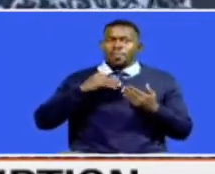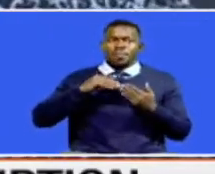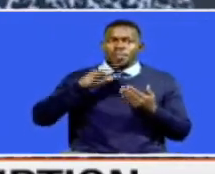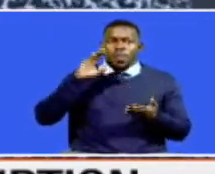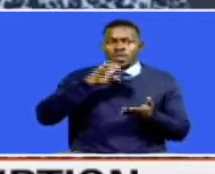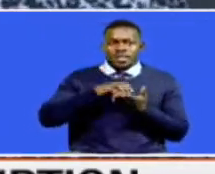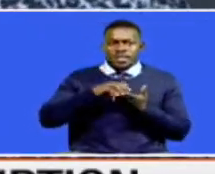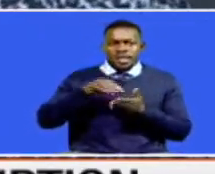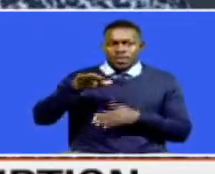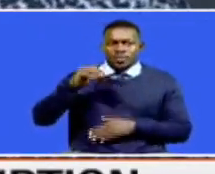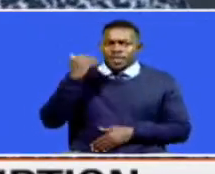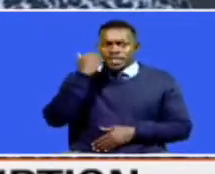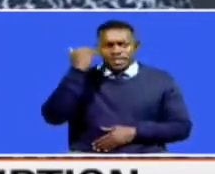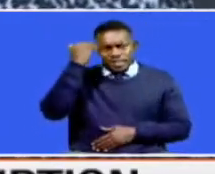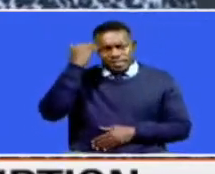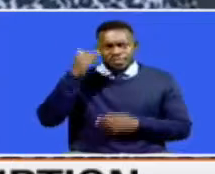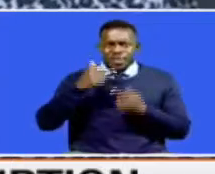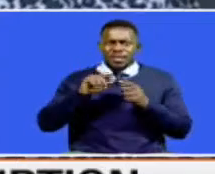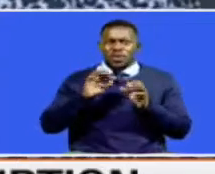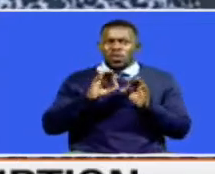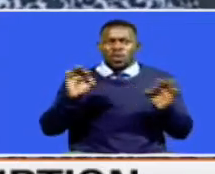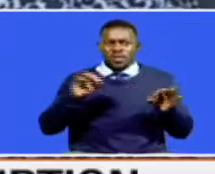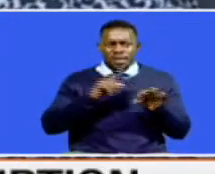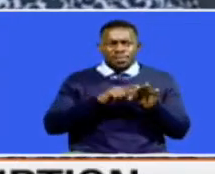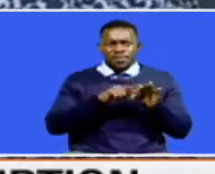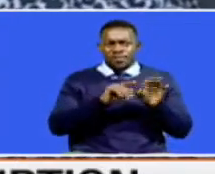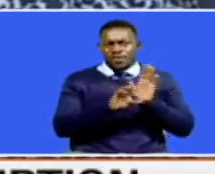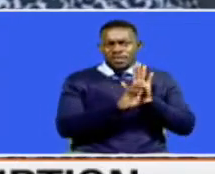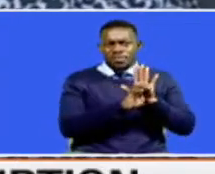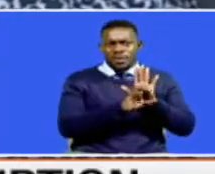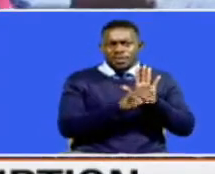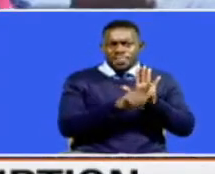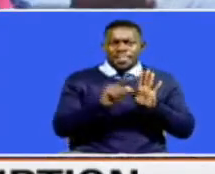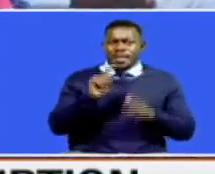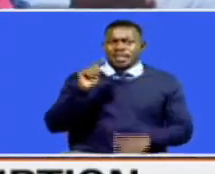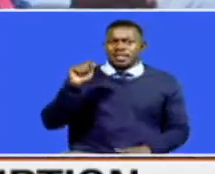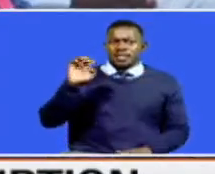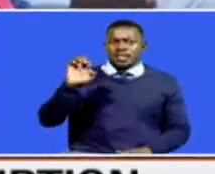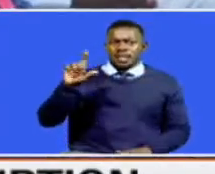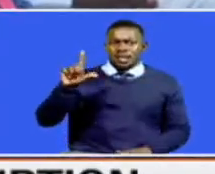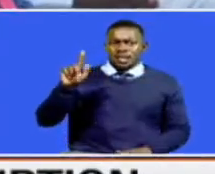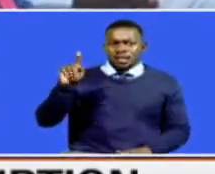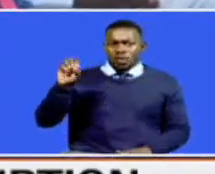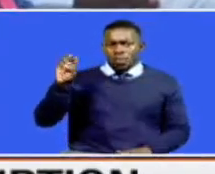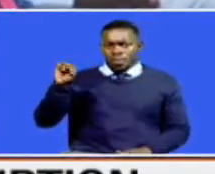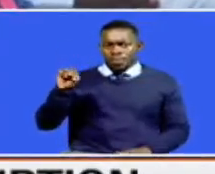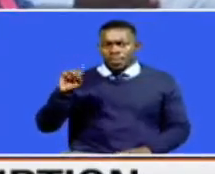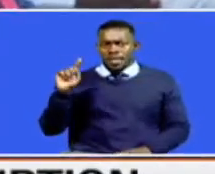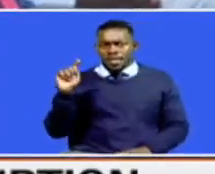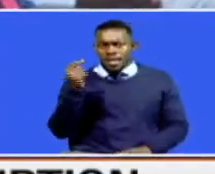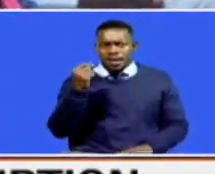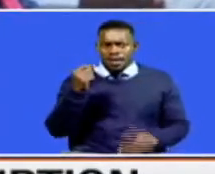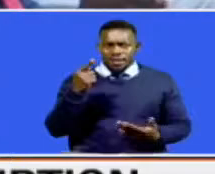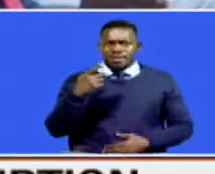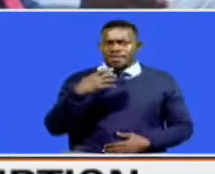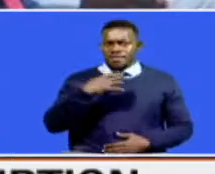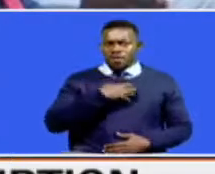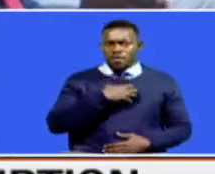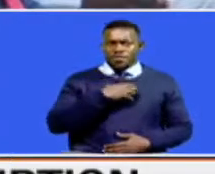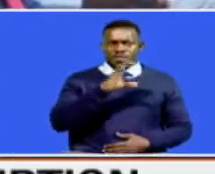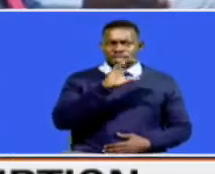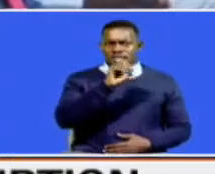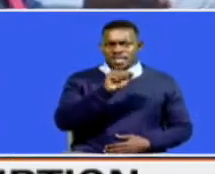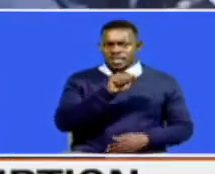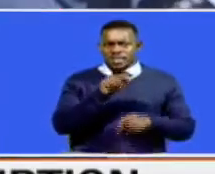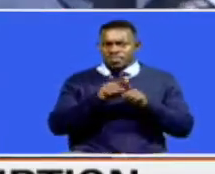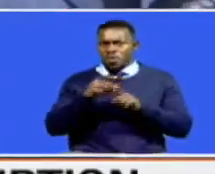to follow through. Among them is a case involving the sale of Telkom Kenya, which could see a former CS, a PS and senior officials at